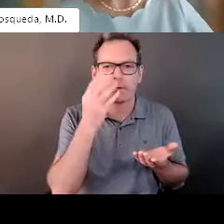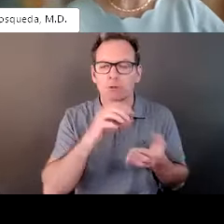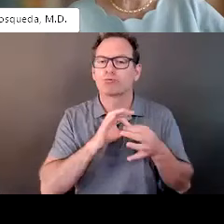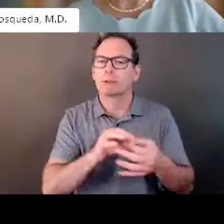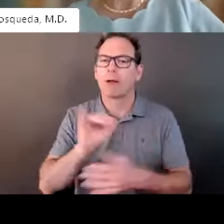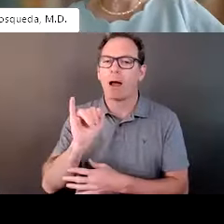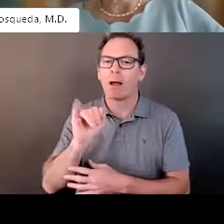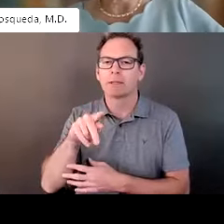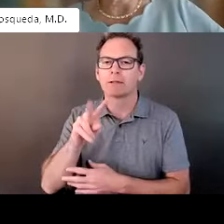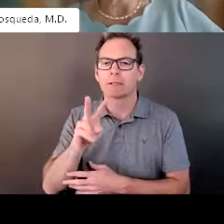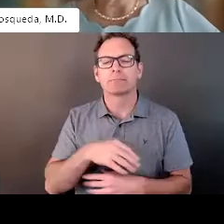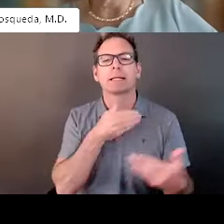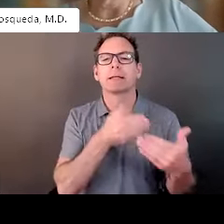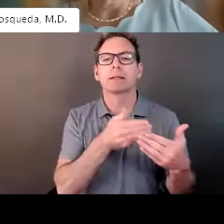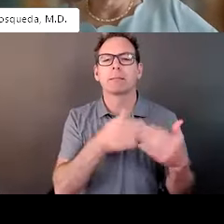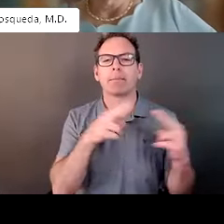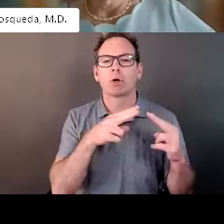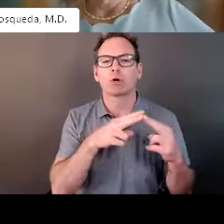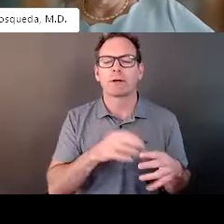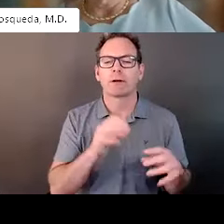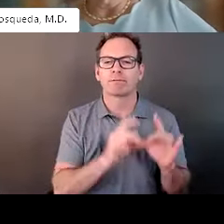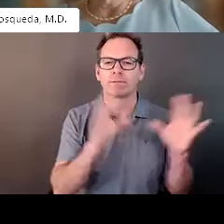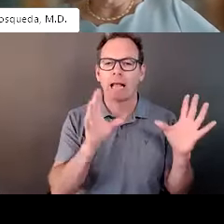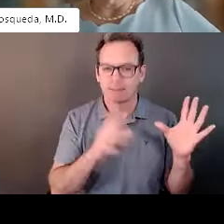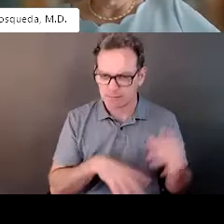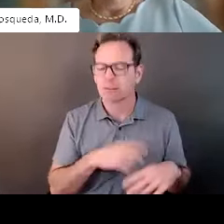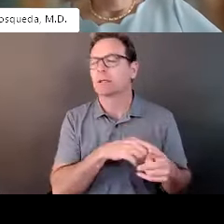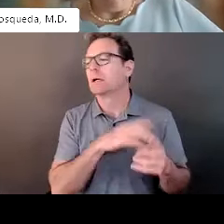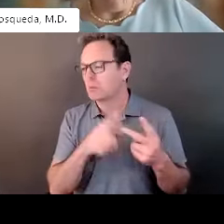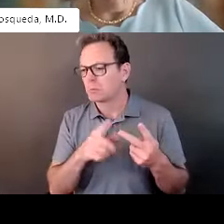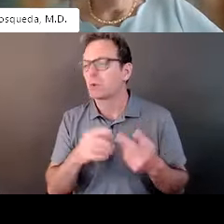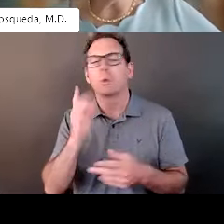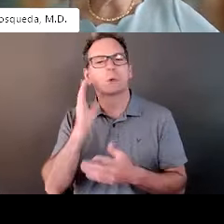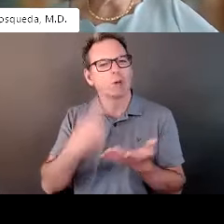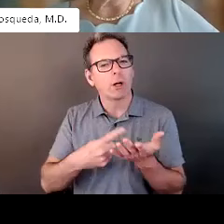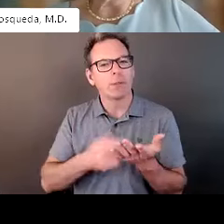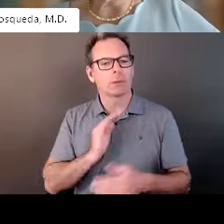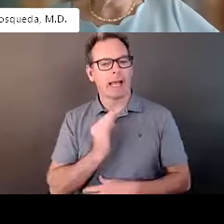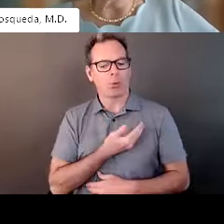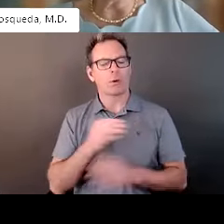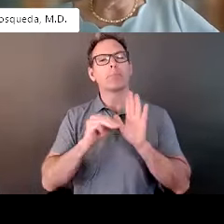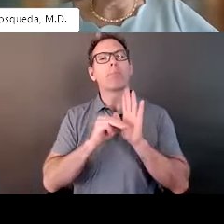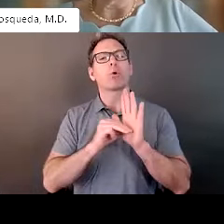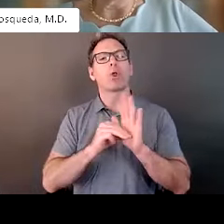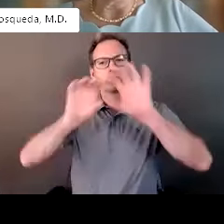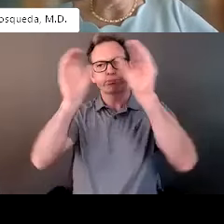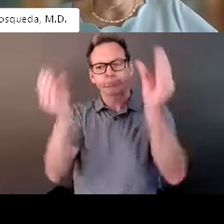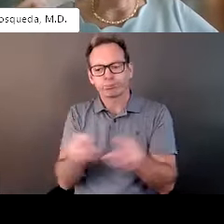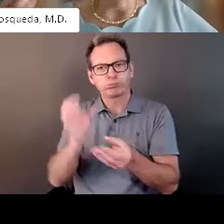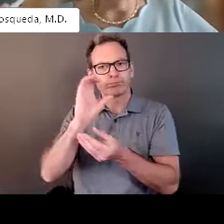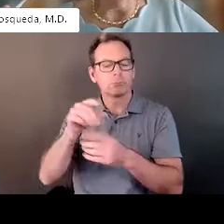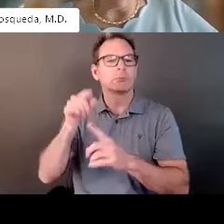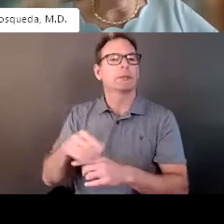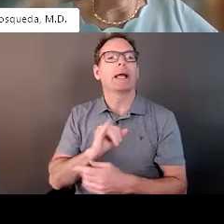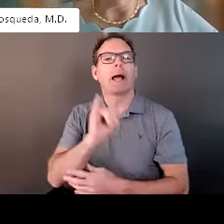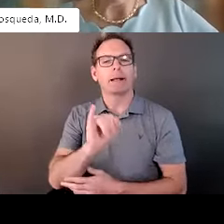about a model we developed called AIM, the Abuse Intervention Prevention Model, which is